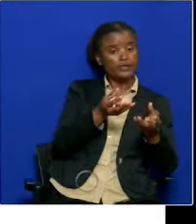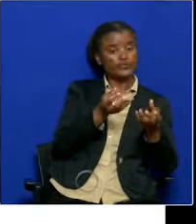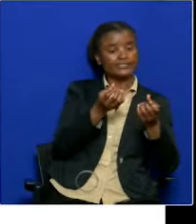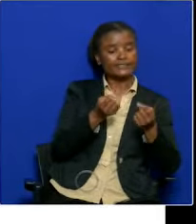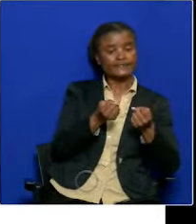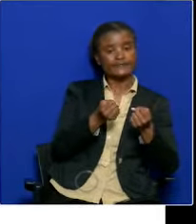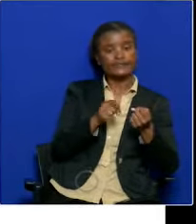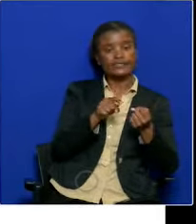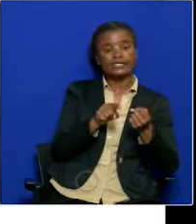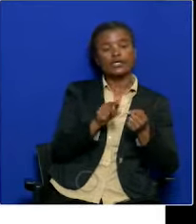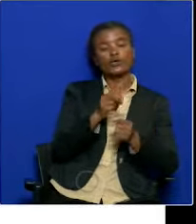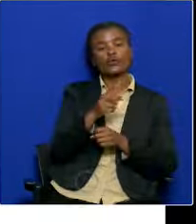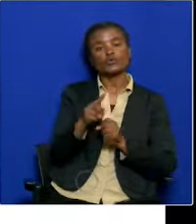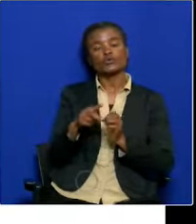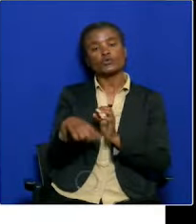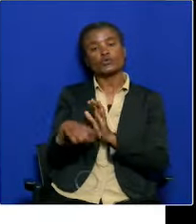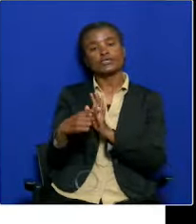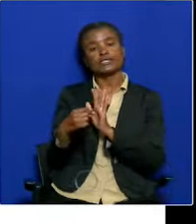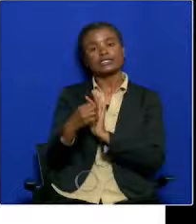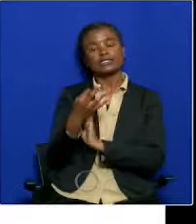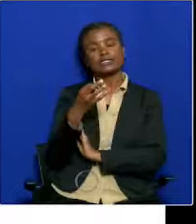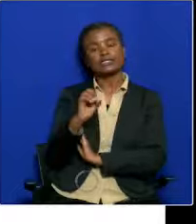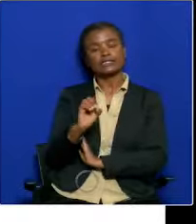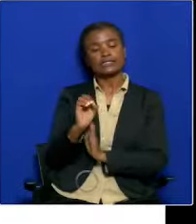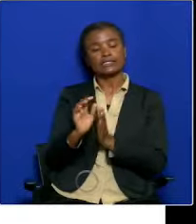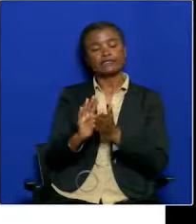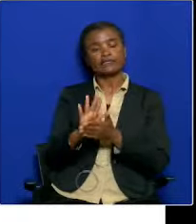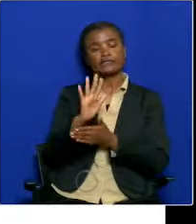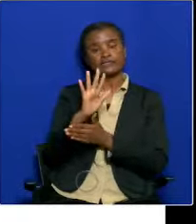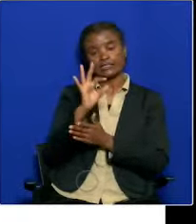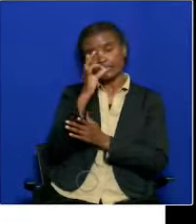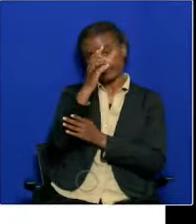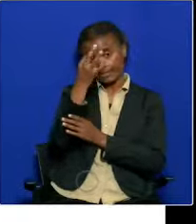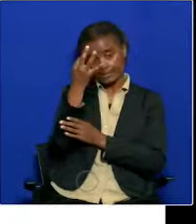the 15-minute call was just so that you can get an account number.